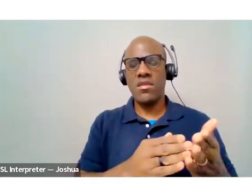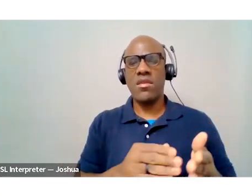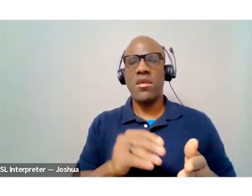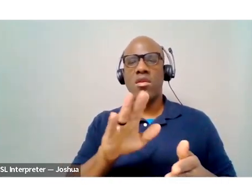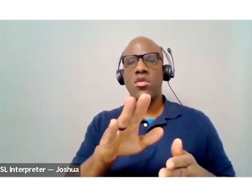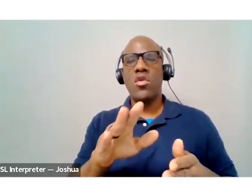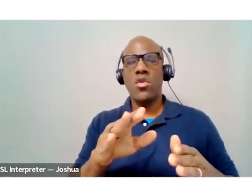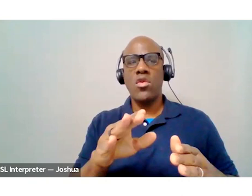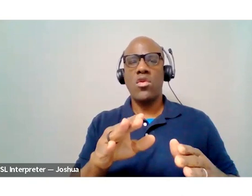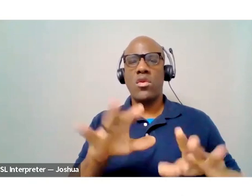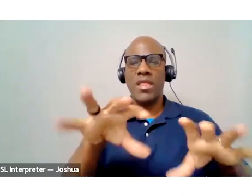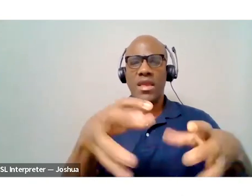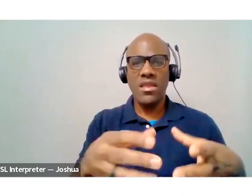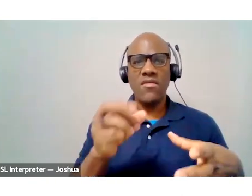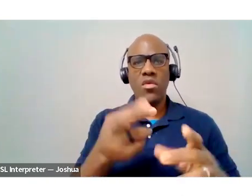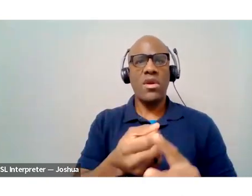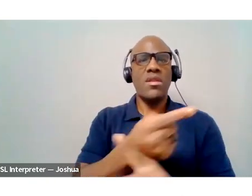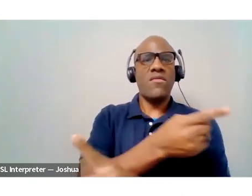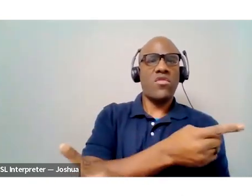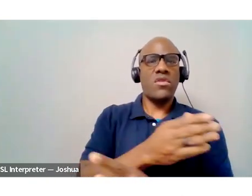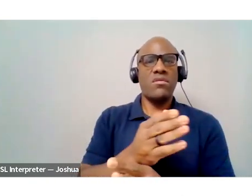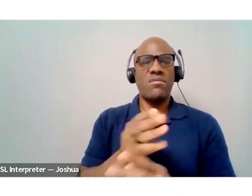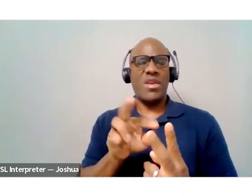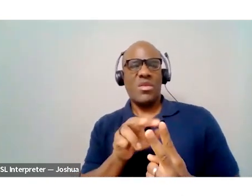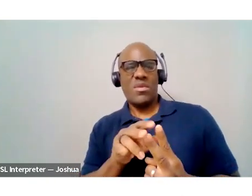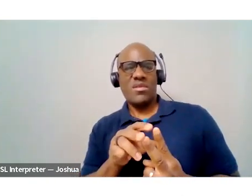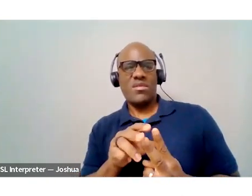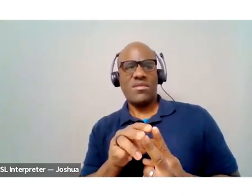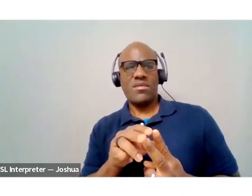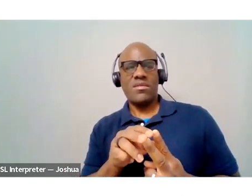you're studying, and being very clear about